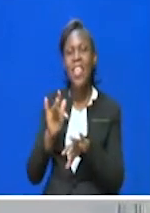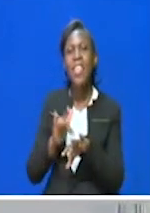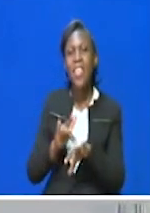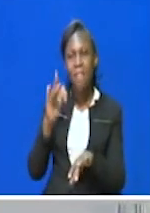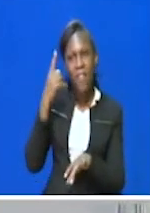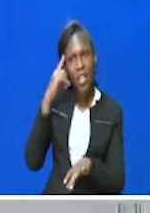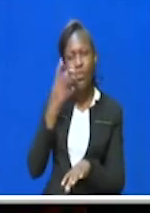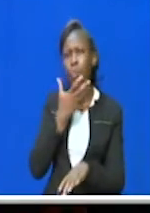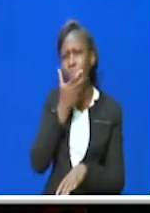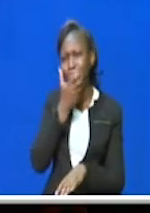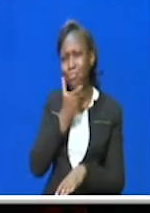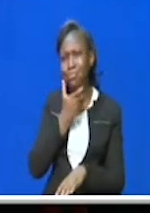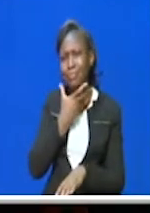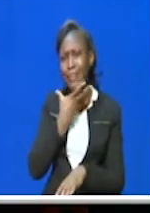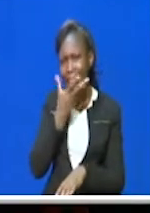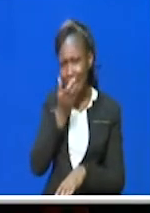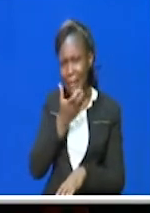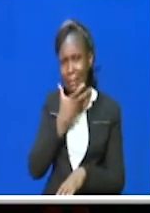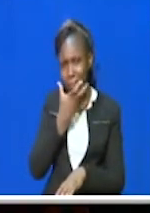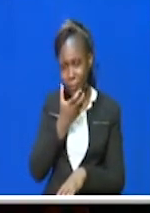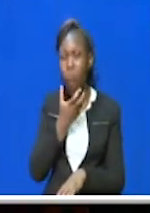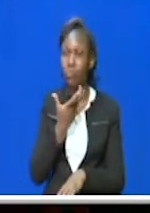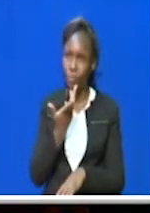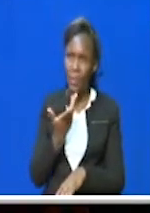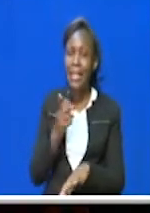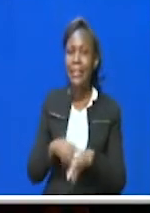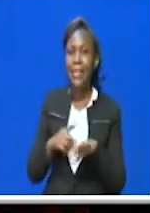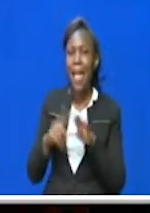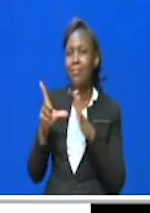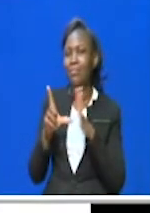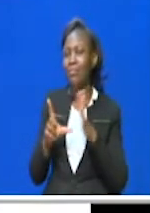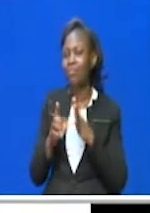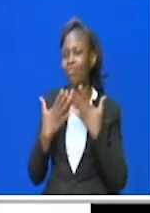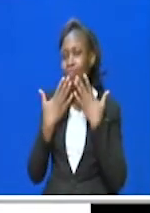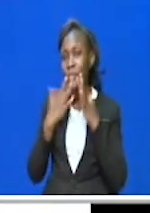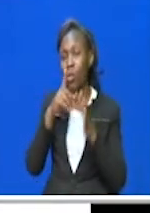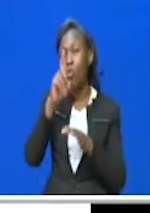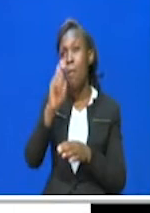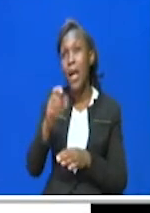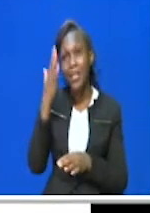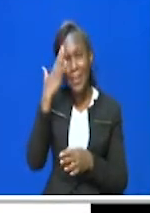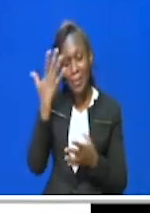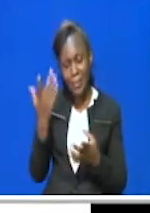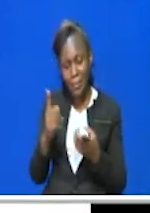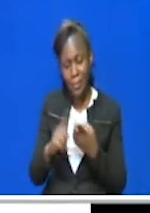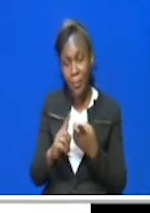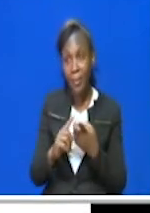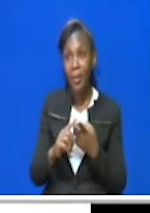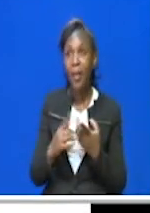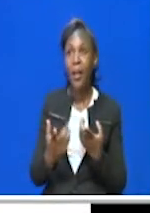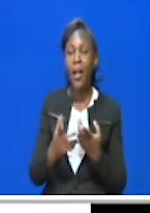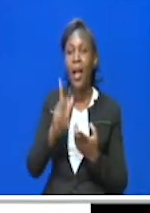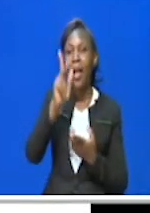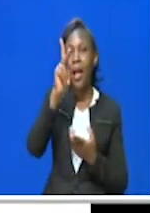substances. Therefore, by the end of this lesson, you are supposed to know how to state the